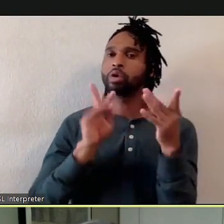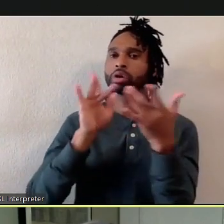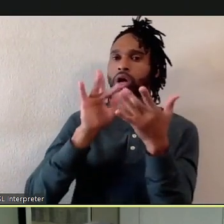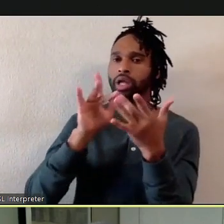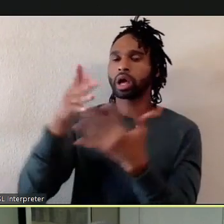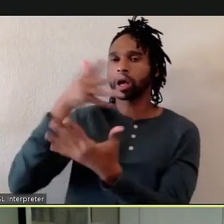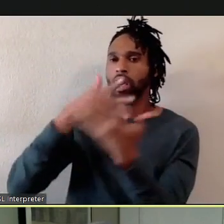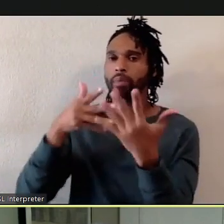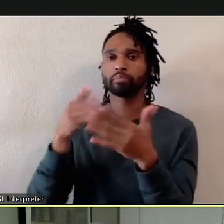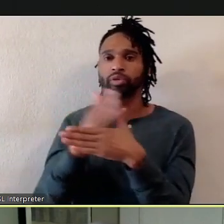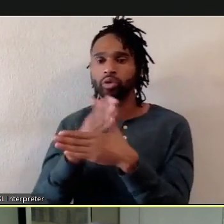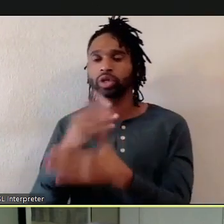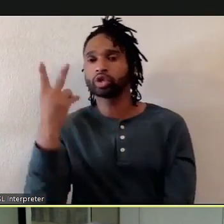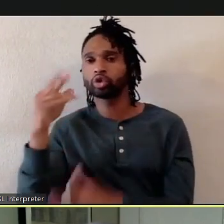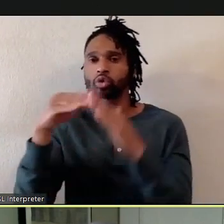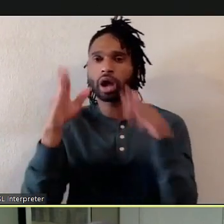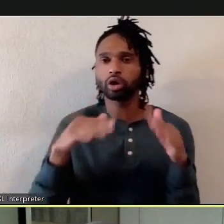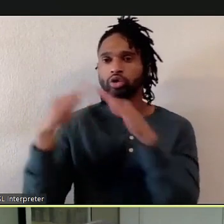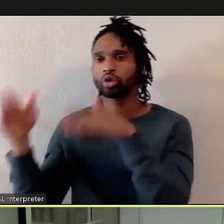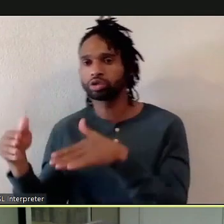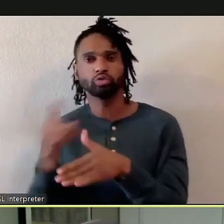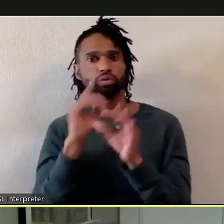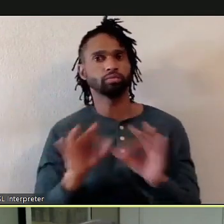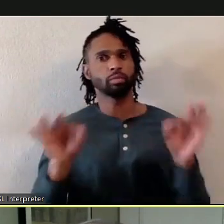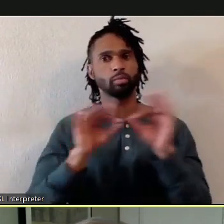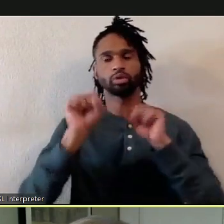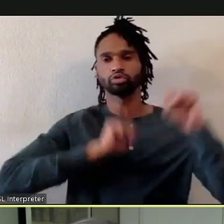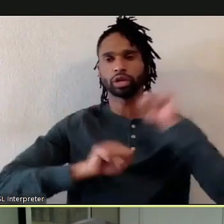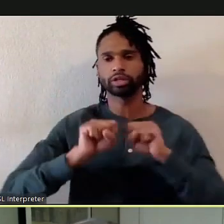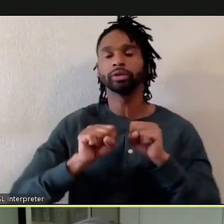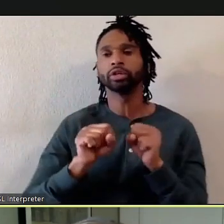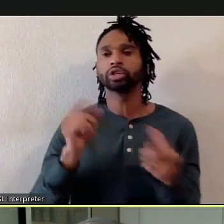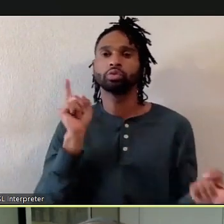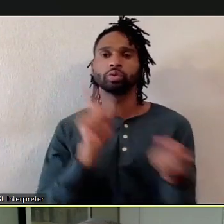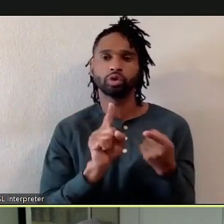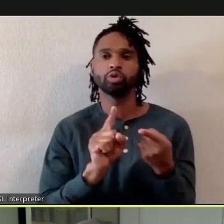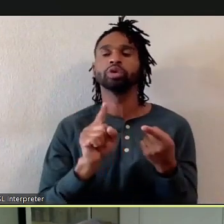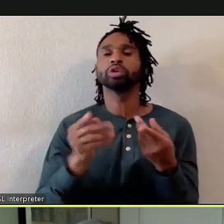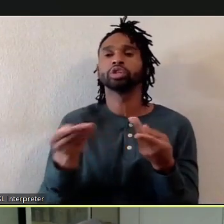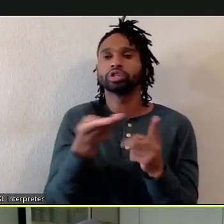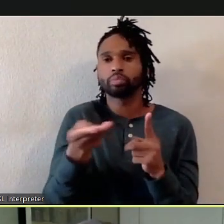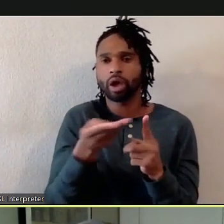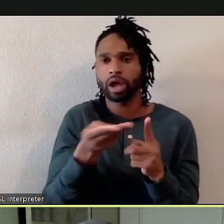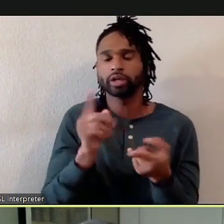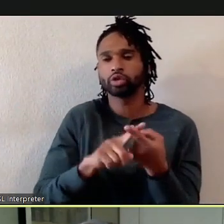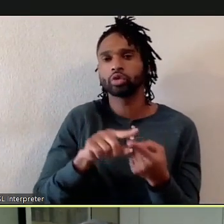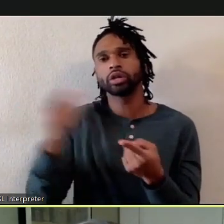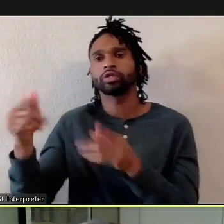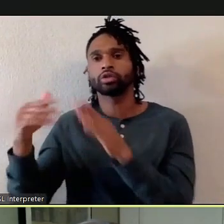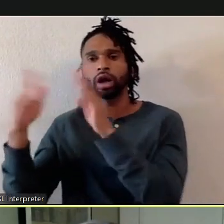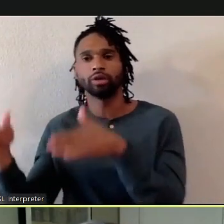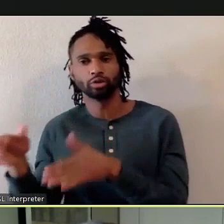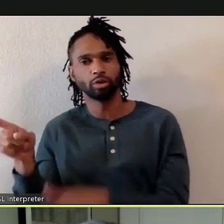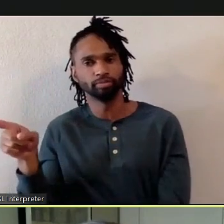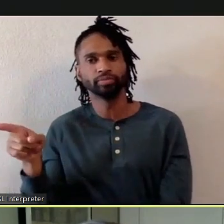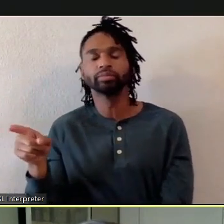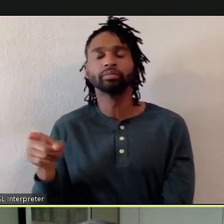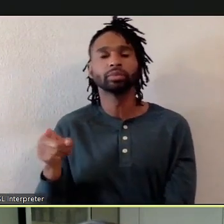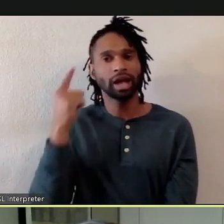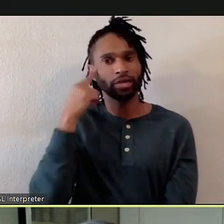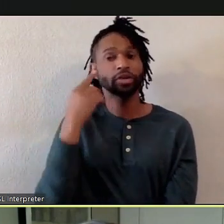different households is a really important strategy to prevent spread in one household from getting to another. So I would say it actually